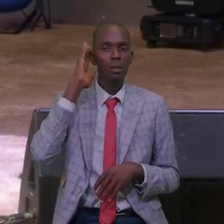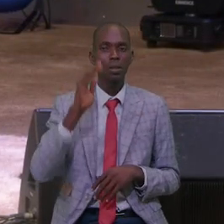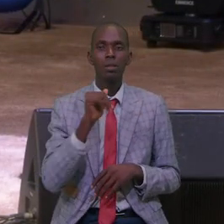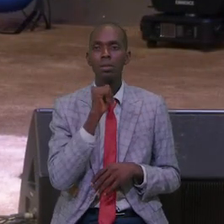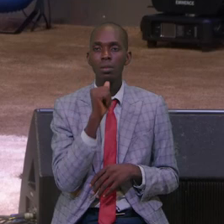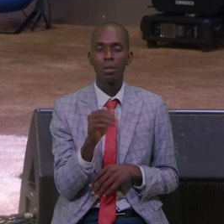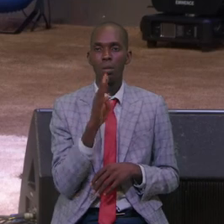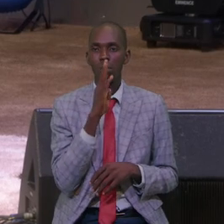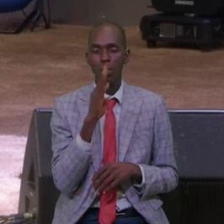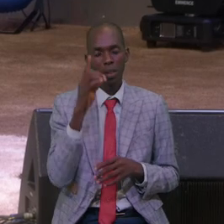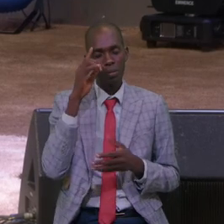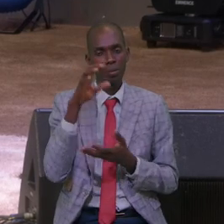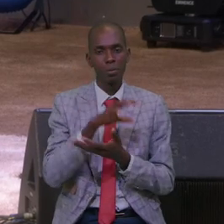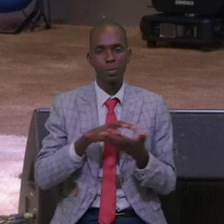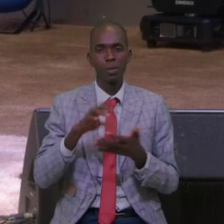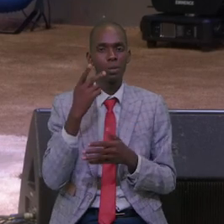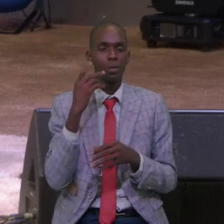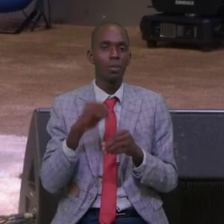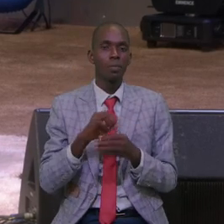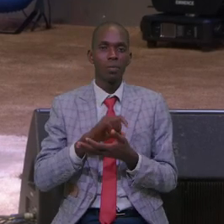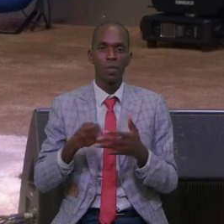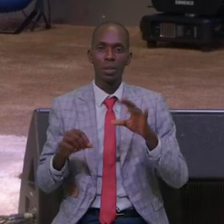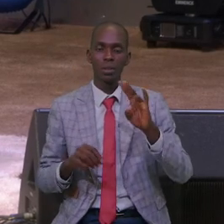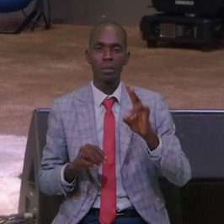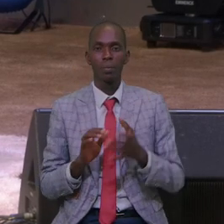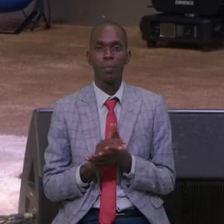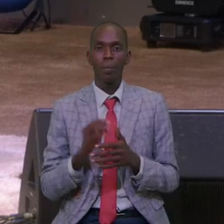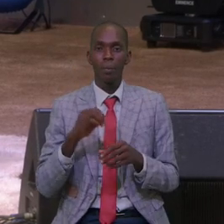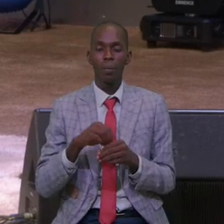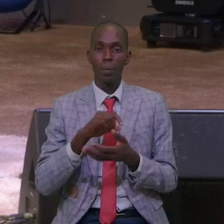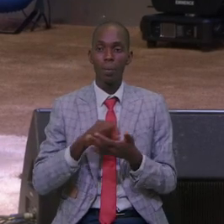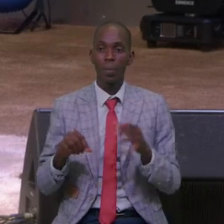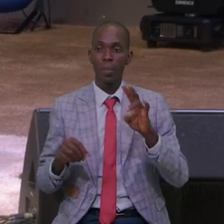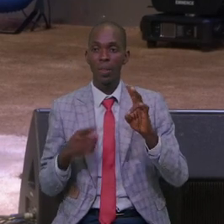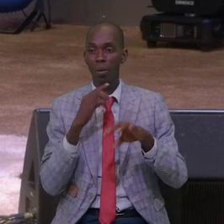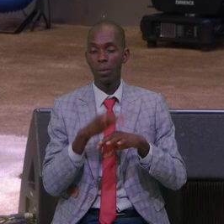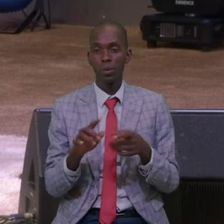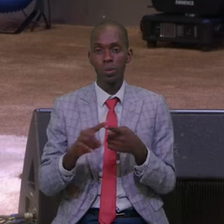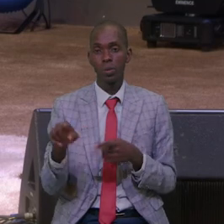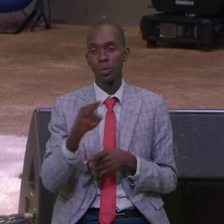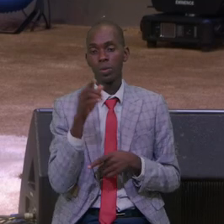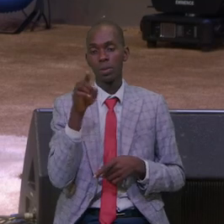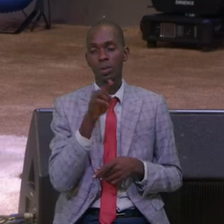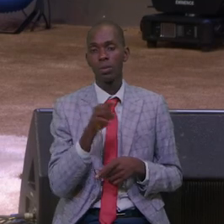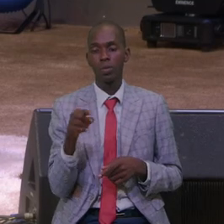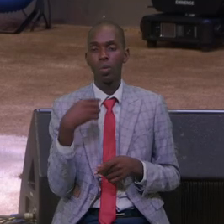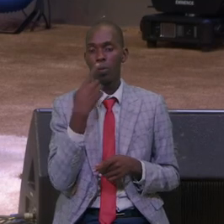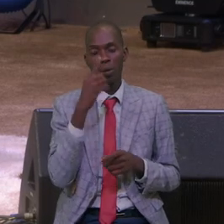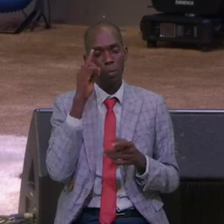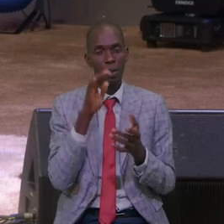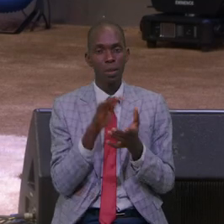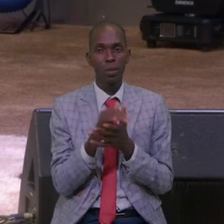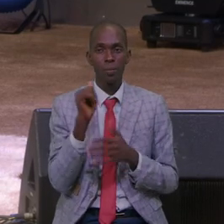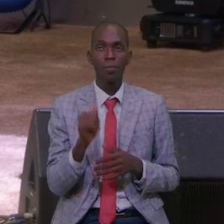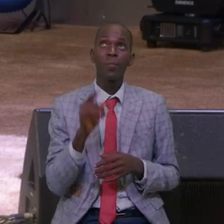be confounded. Look at verse 7. In verse 7 it says, unto you therefore which believe, he